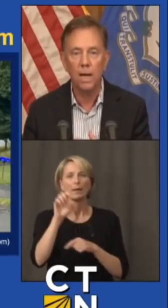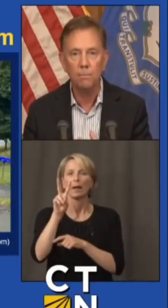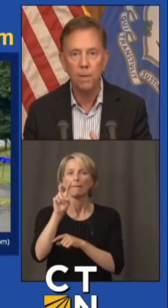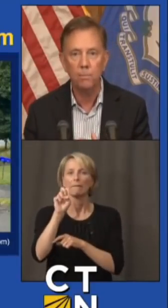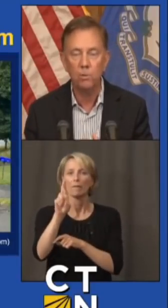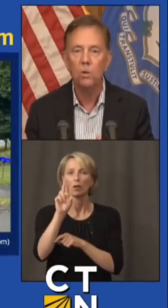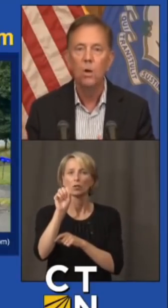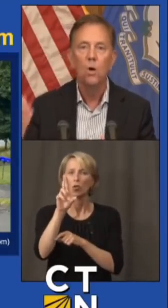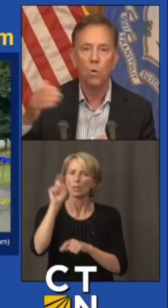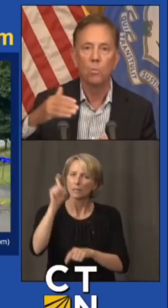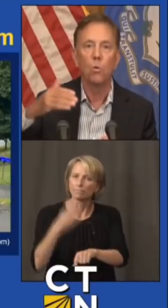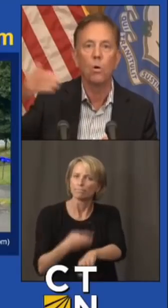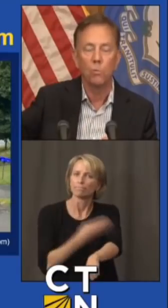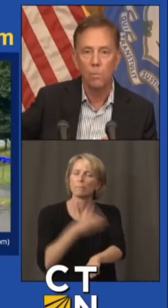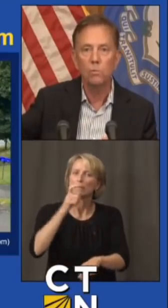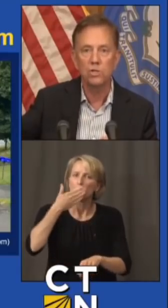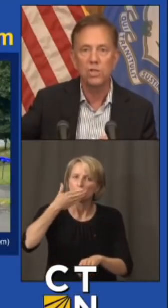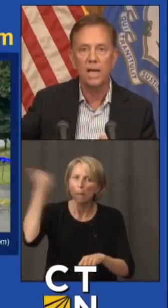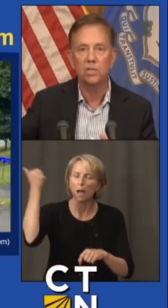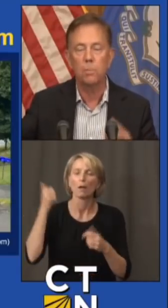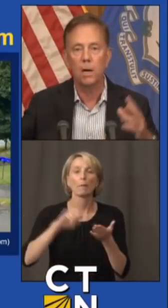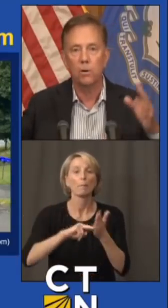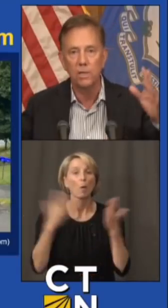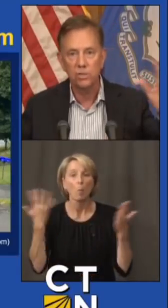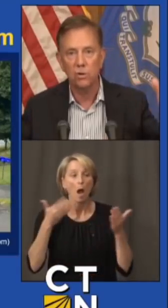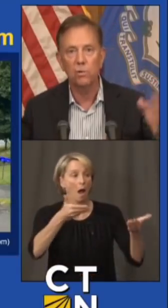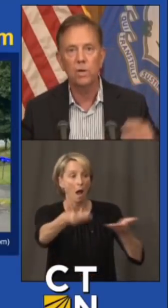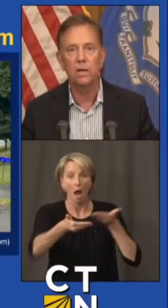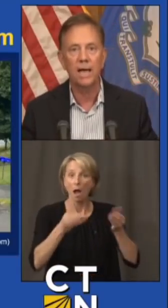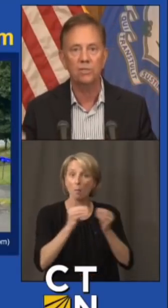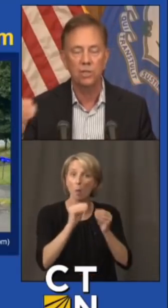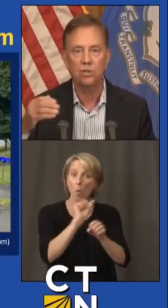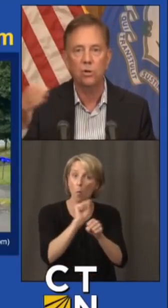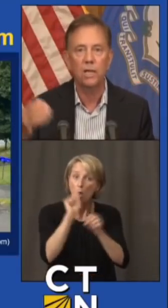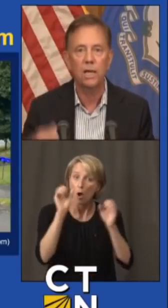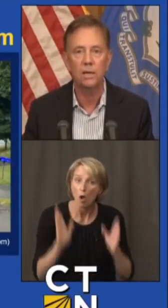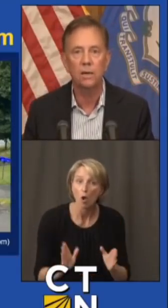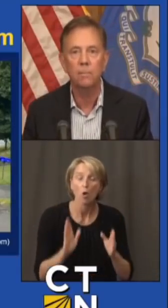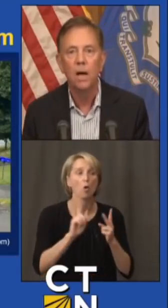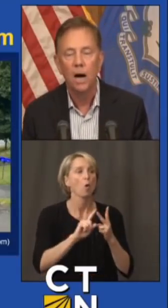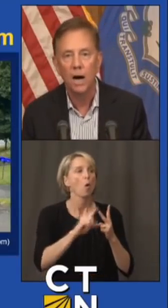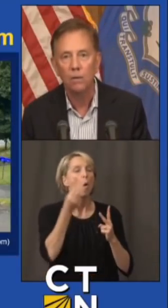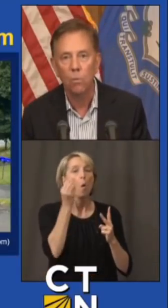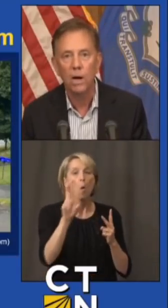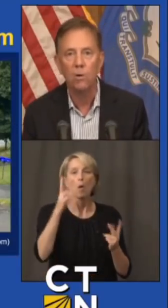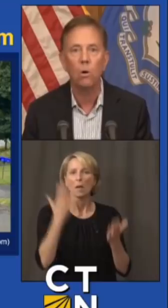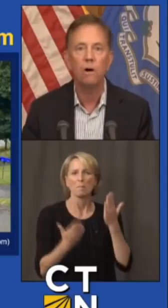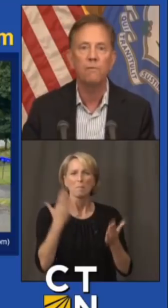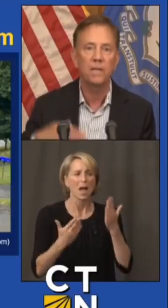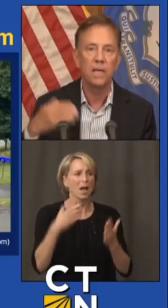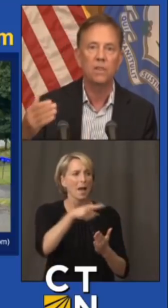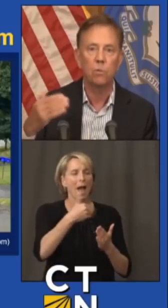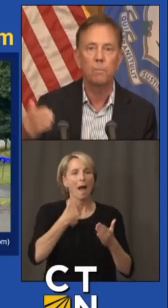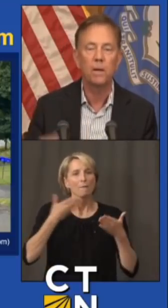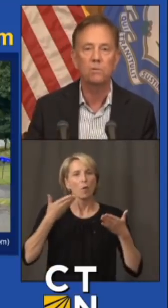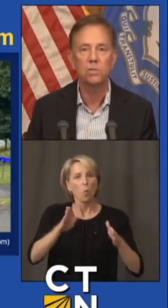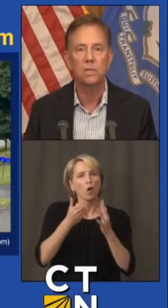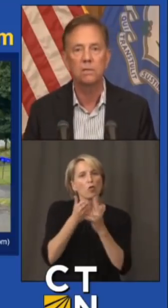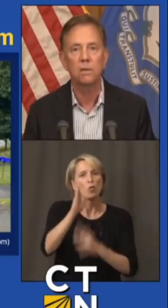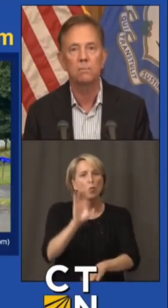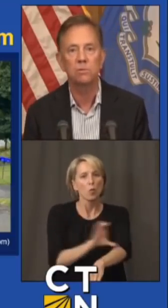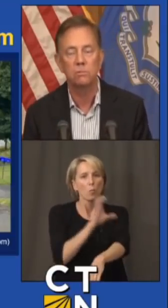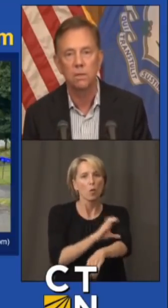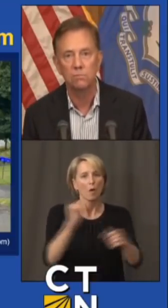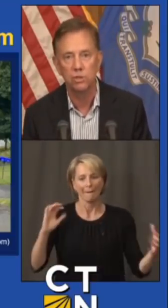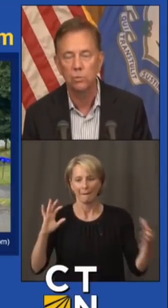more line people or more remote status monitoring so you can actually turn that hot wire off and get the repairs